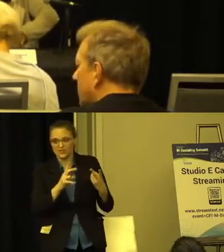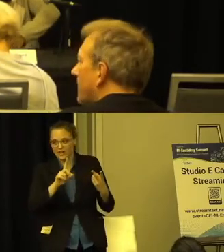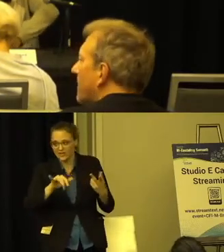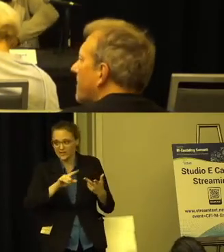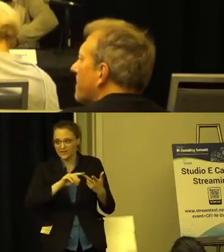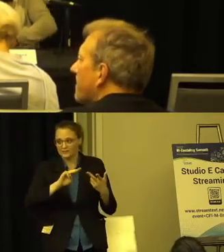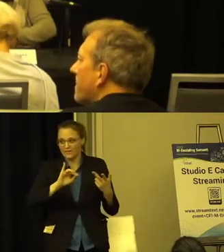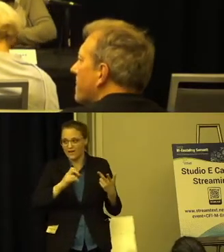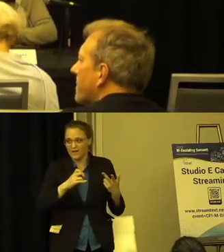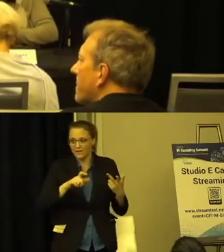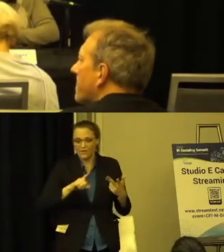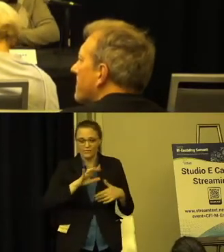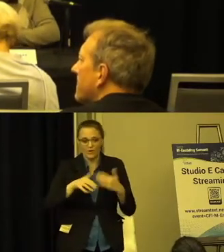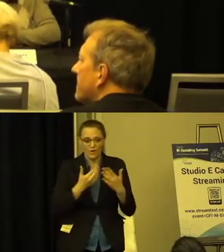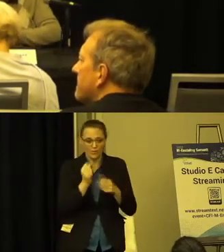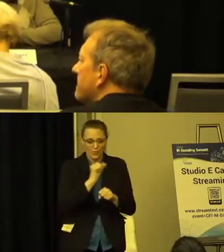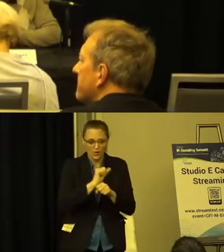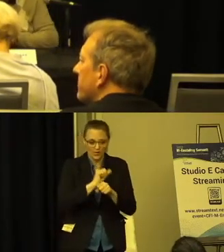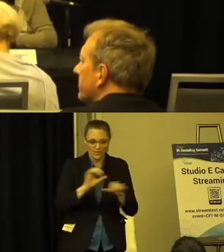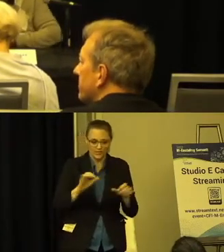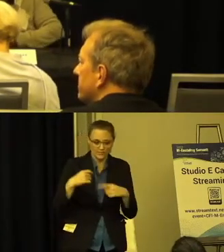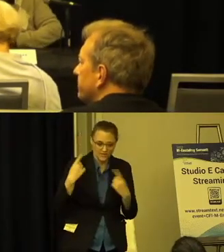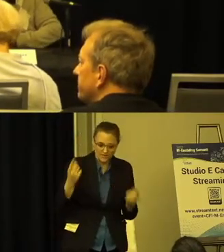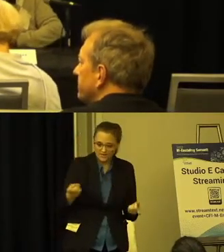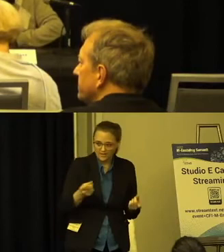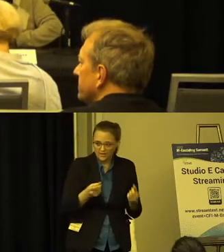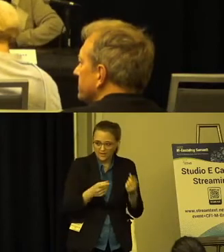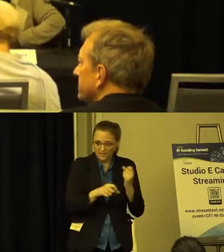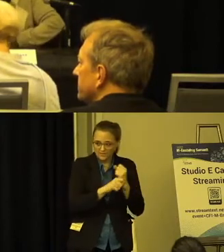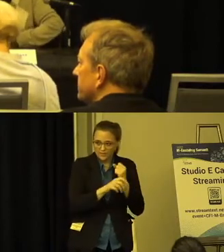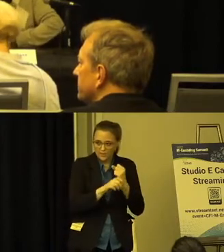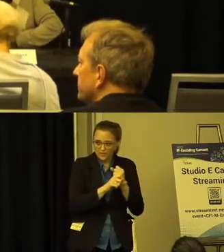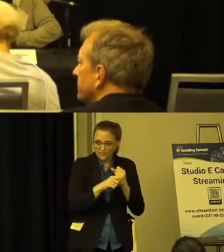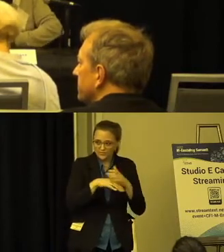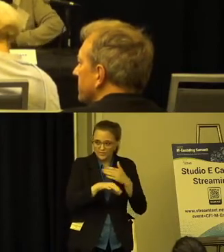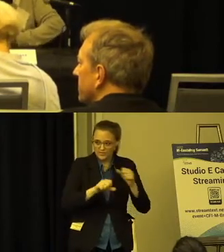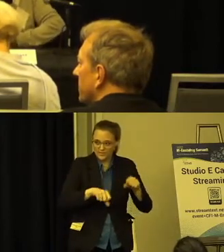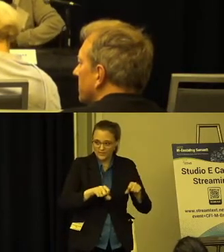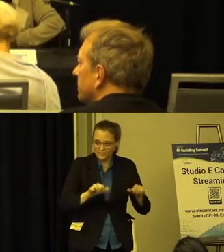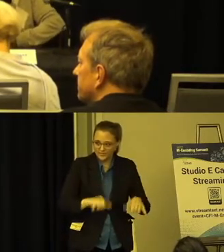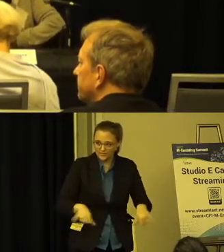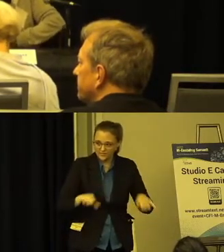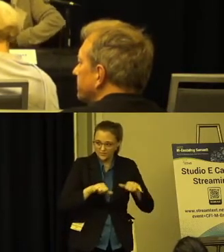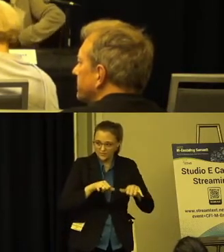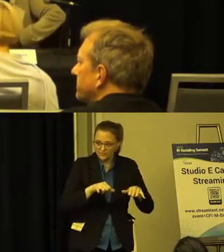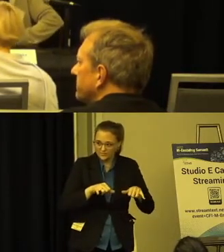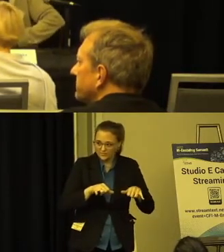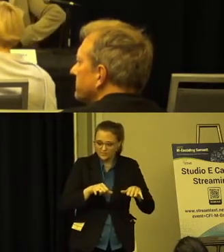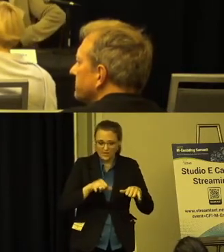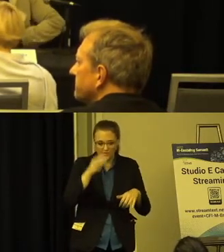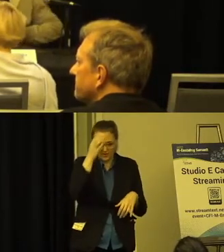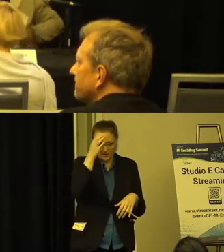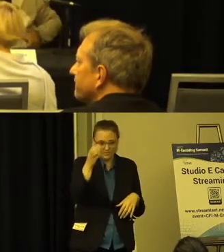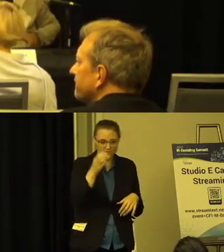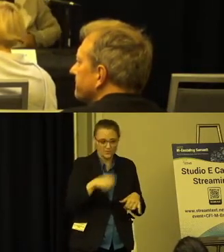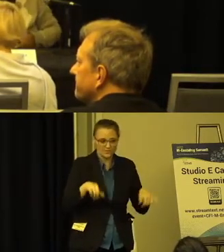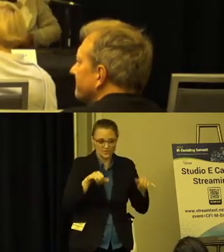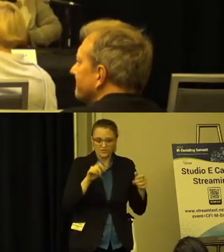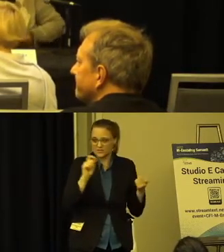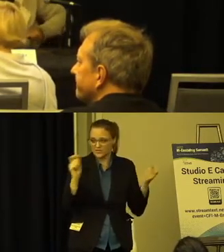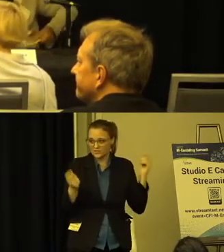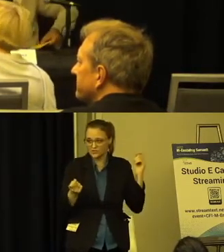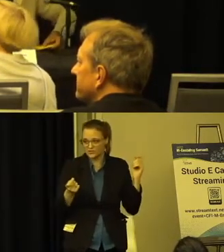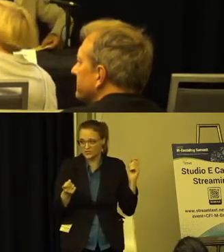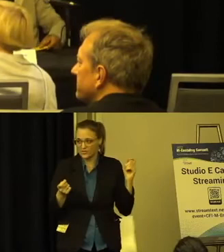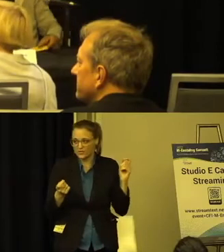Michael for all the work that they've done in promoting accessibility standards and the whole concept of standardization throughout